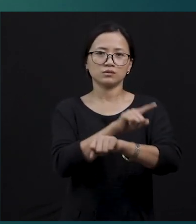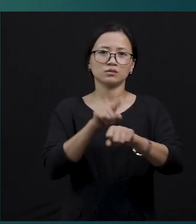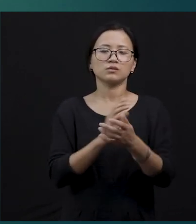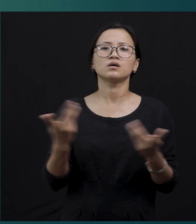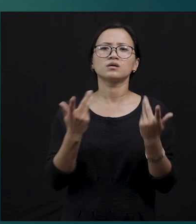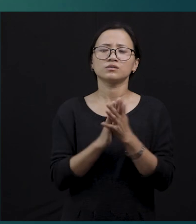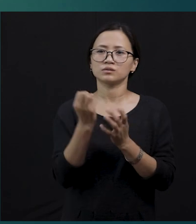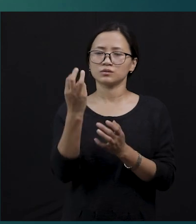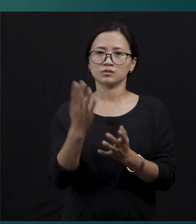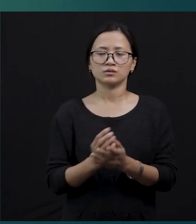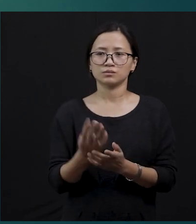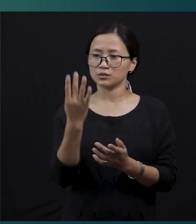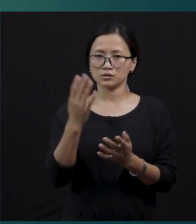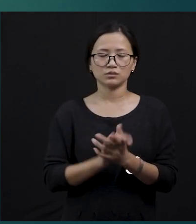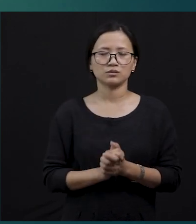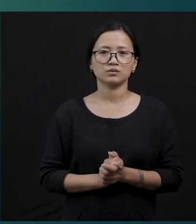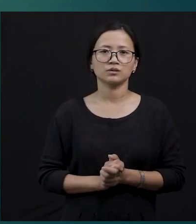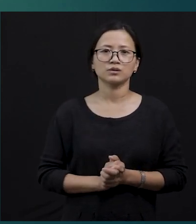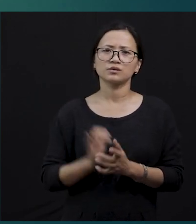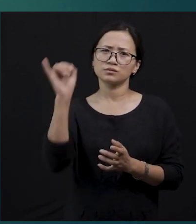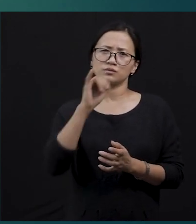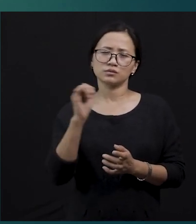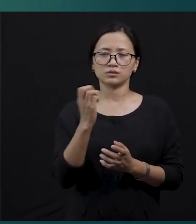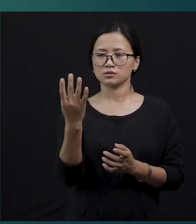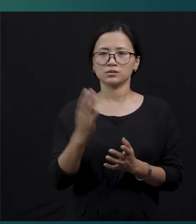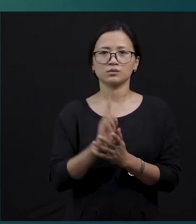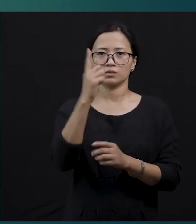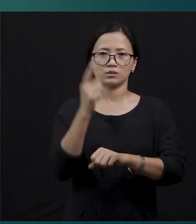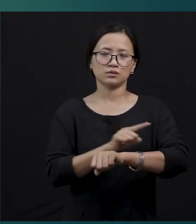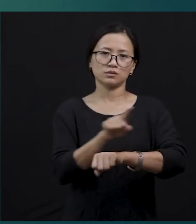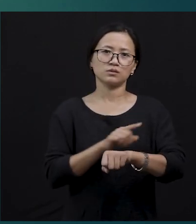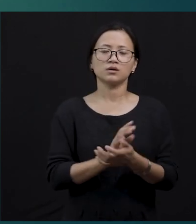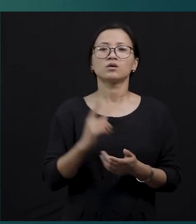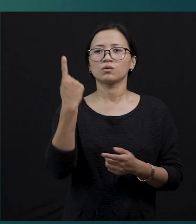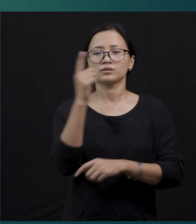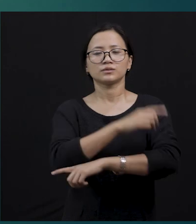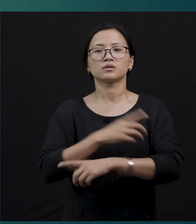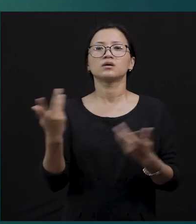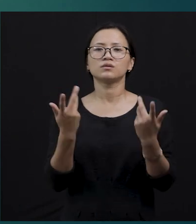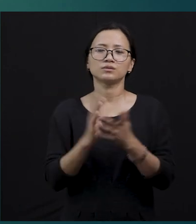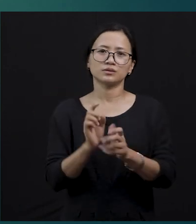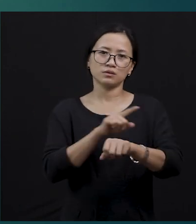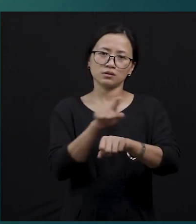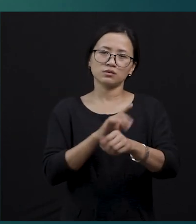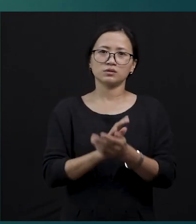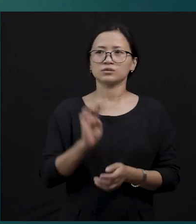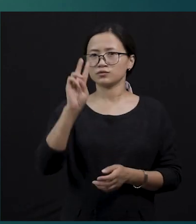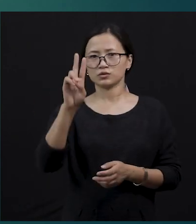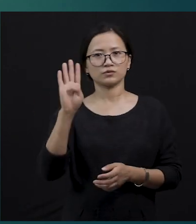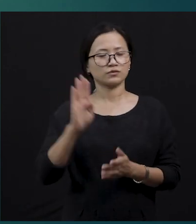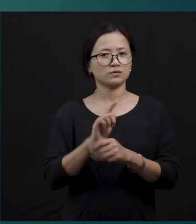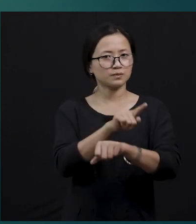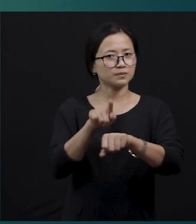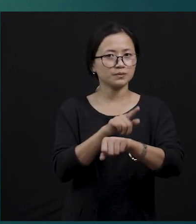hour, how many minutes do we have, children? We have 60 minutes in 1 hour. Then in 1 day, how many hours we have? We have 24